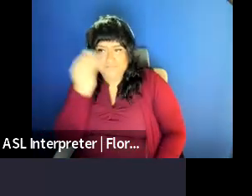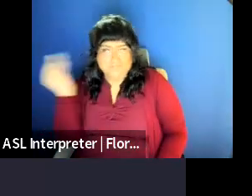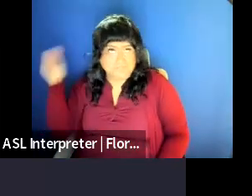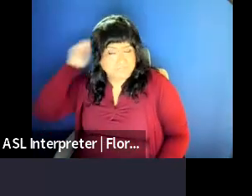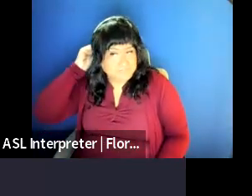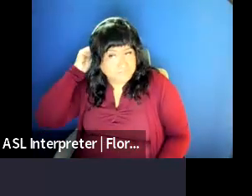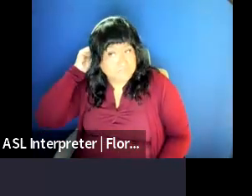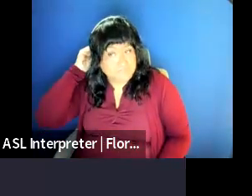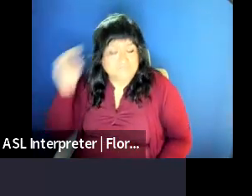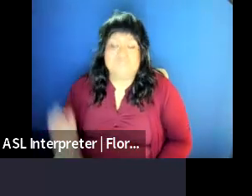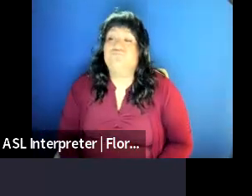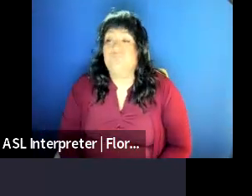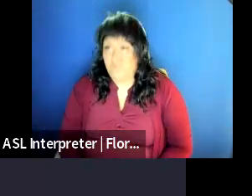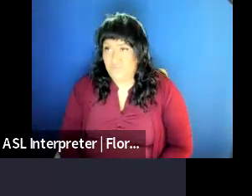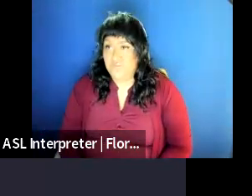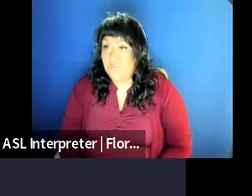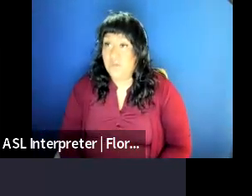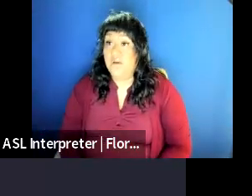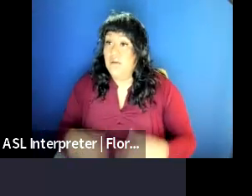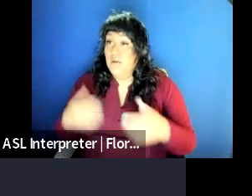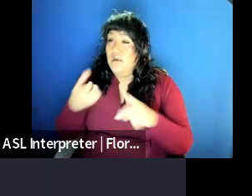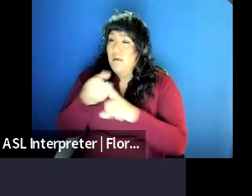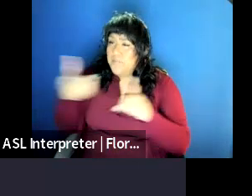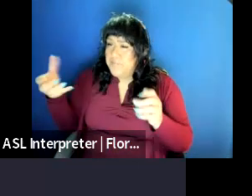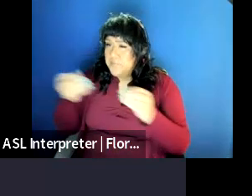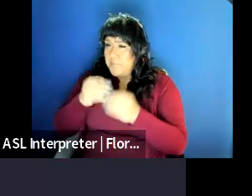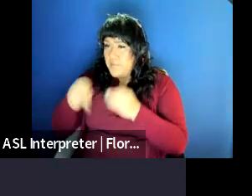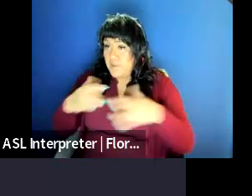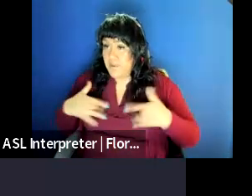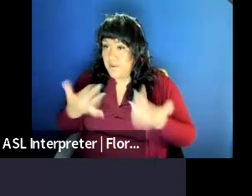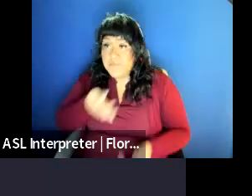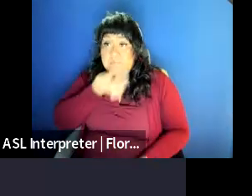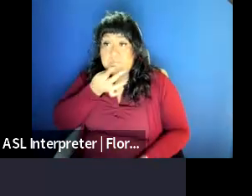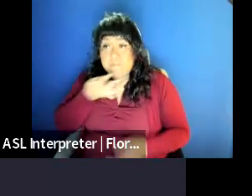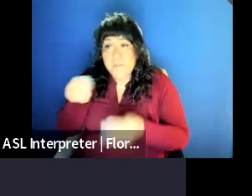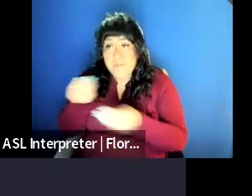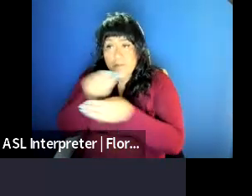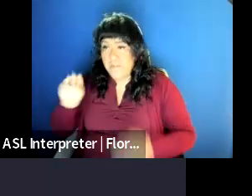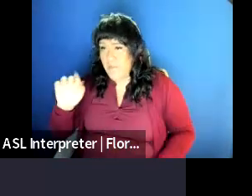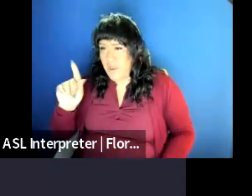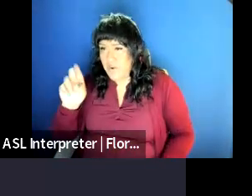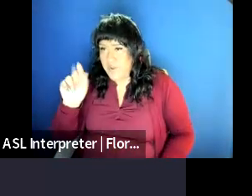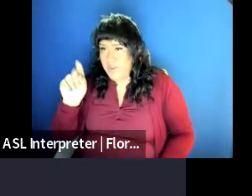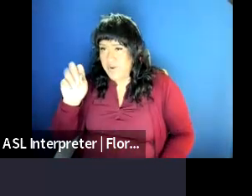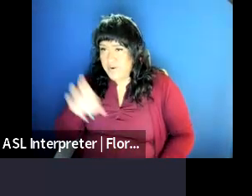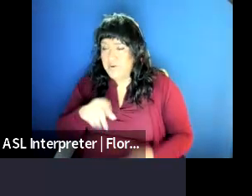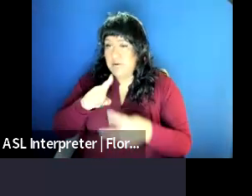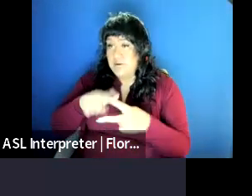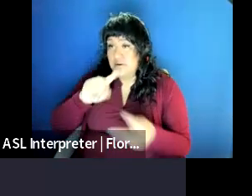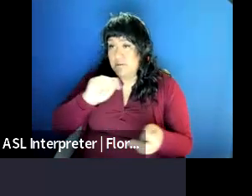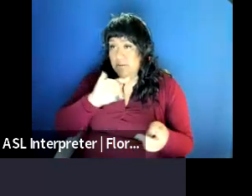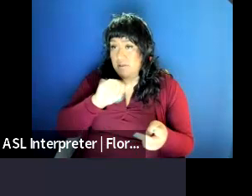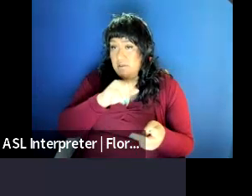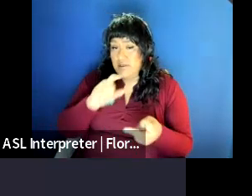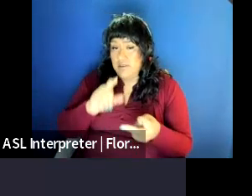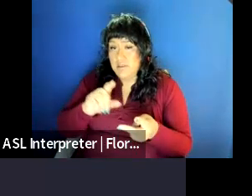So a bit about the event. We're gonna hear briefly from our moderator this evening, Tatyana Nduta, who is an IDHA member.